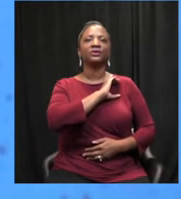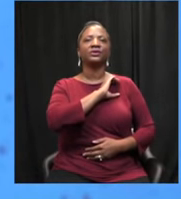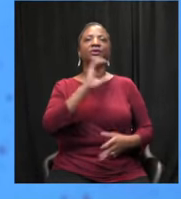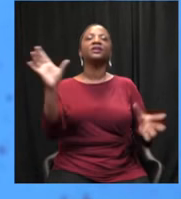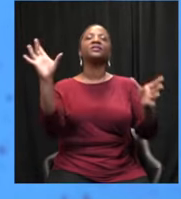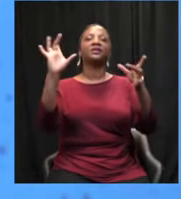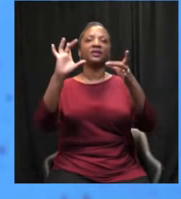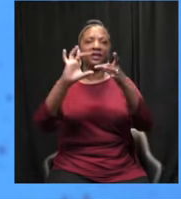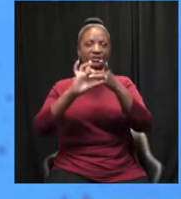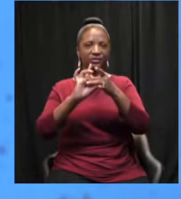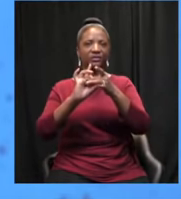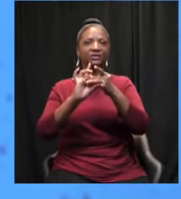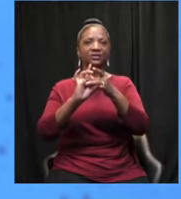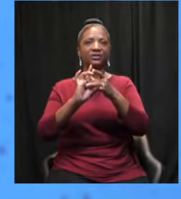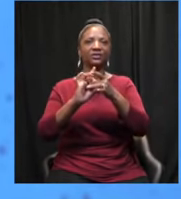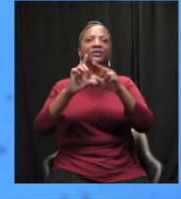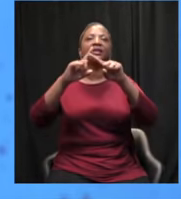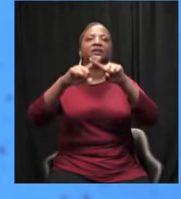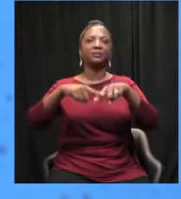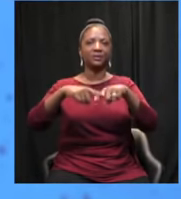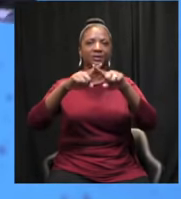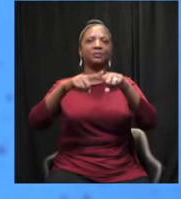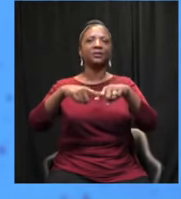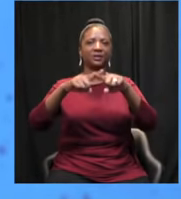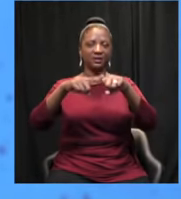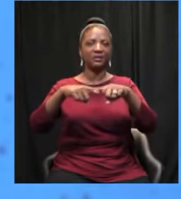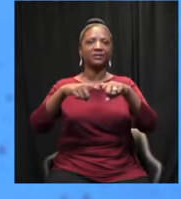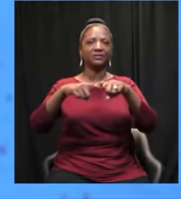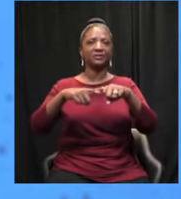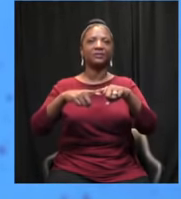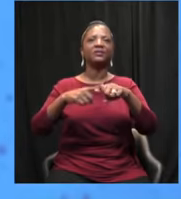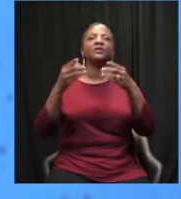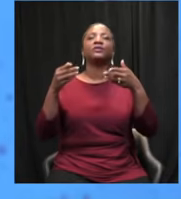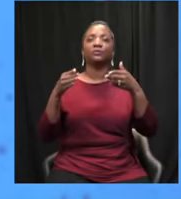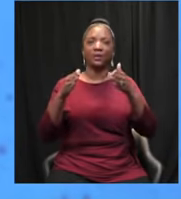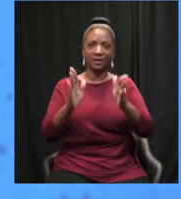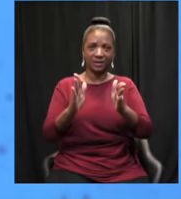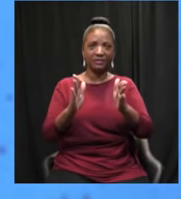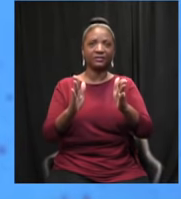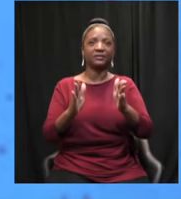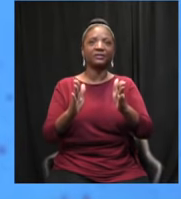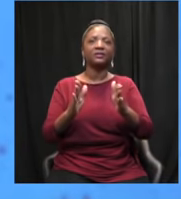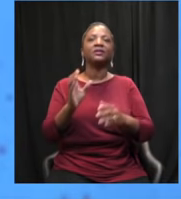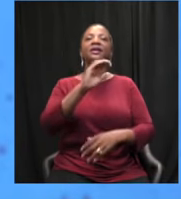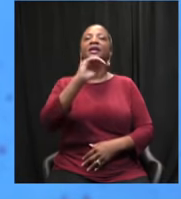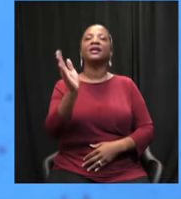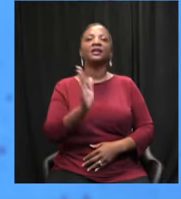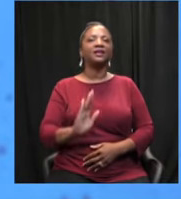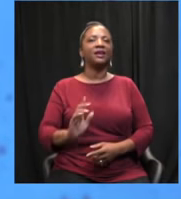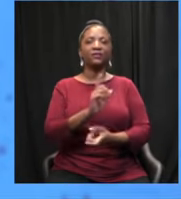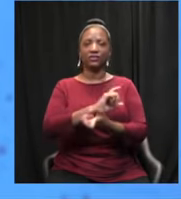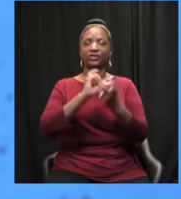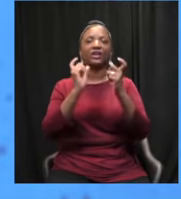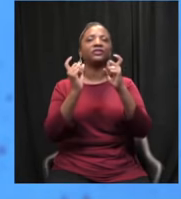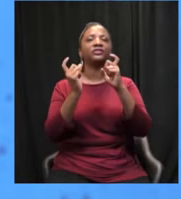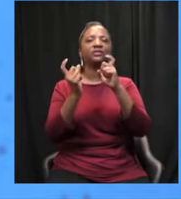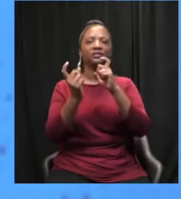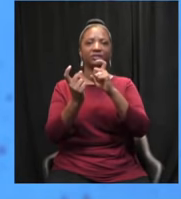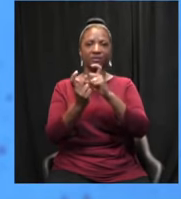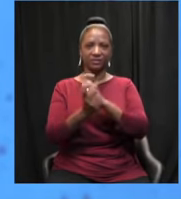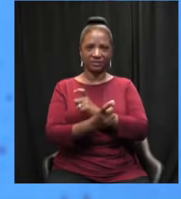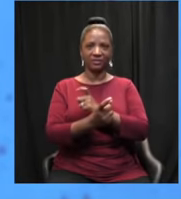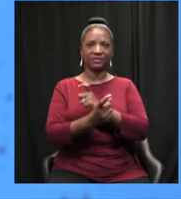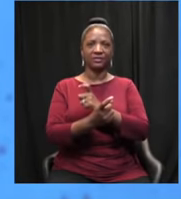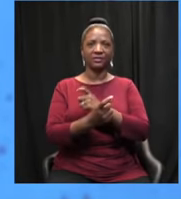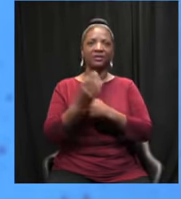His dependability doesn't change. His ways doesn't change. He is unchanging. Not only that,